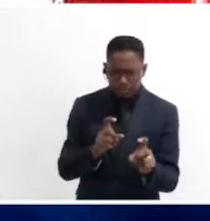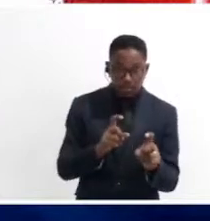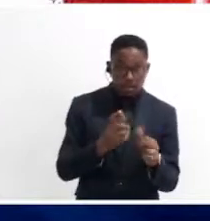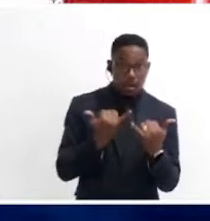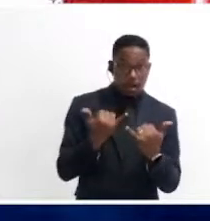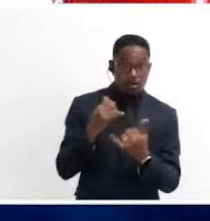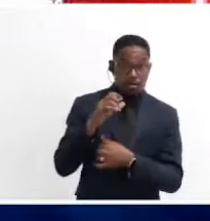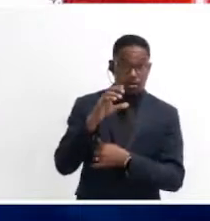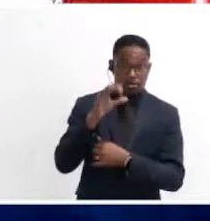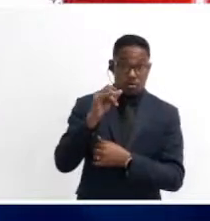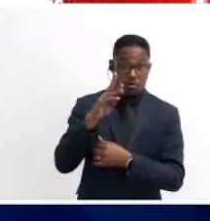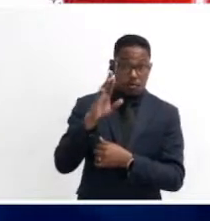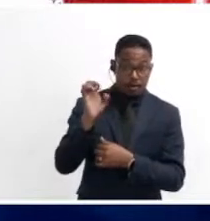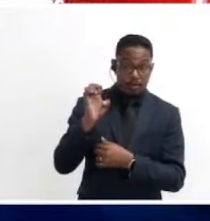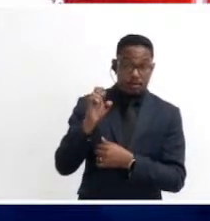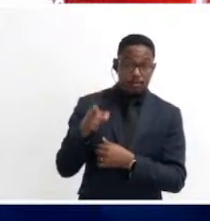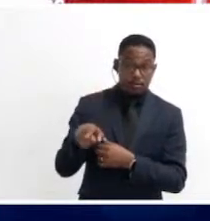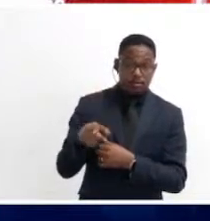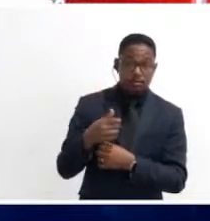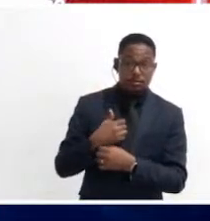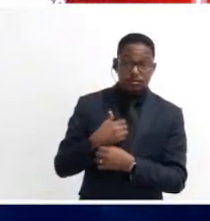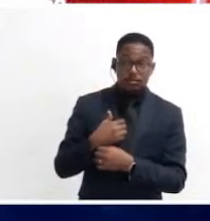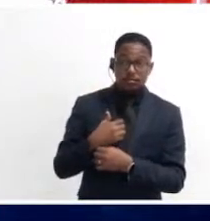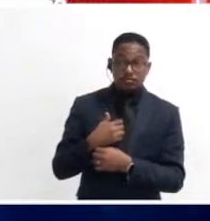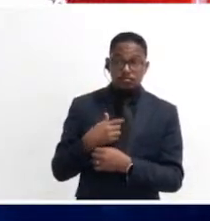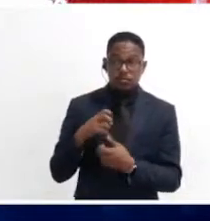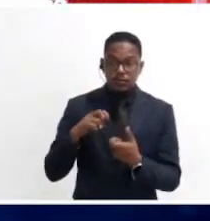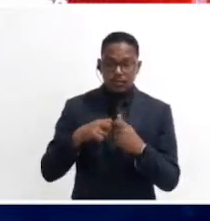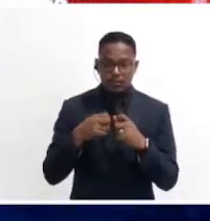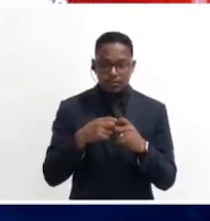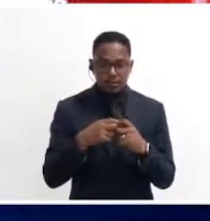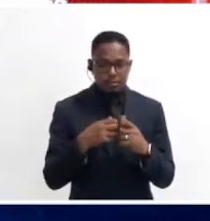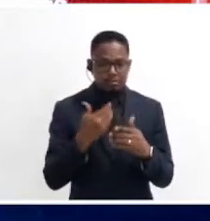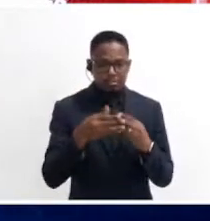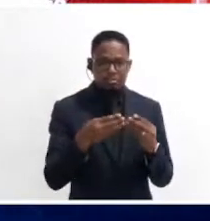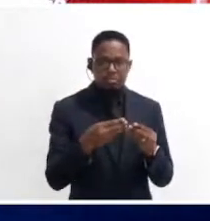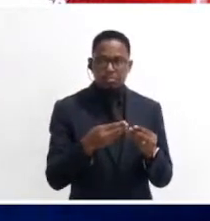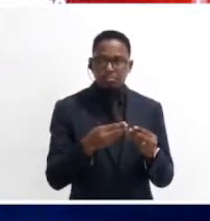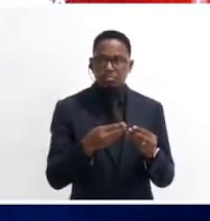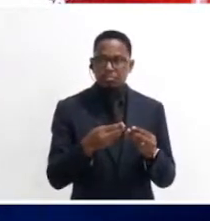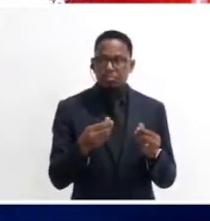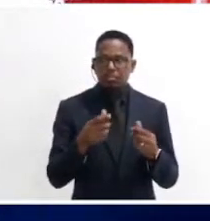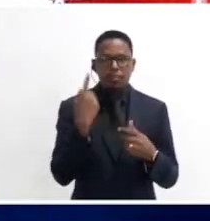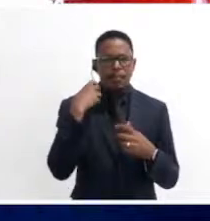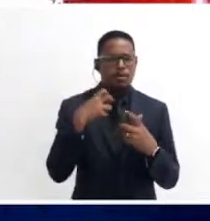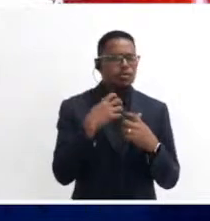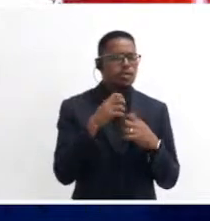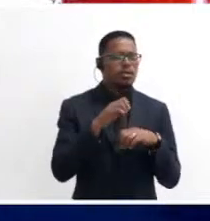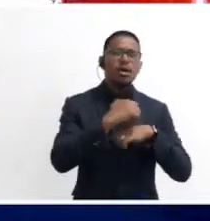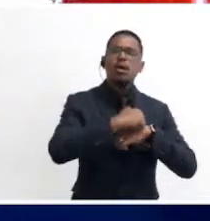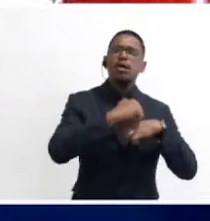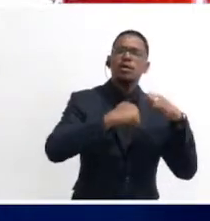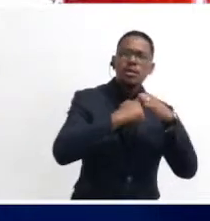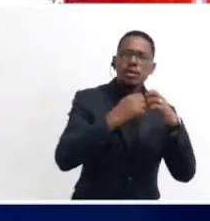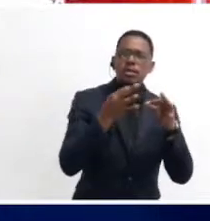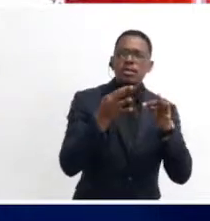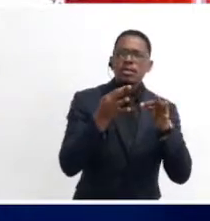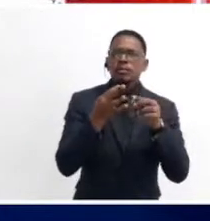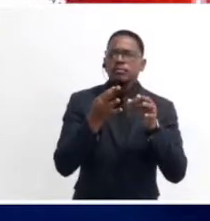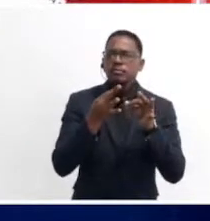it's resolved into a pretty simple structure of a titanium layer and a copper layer.